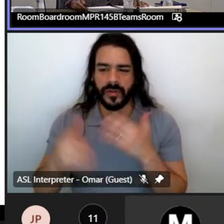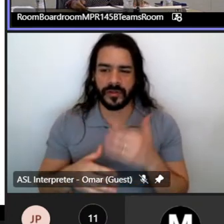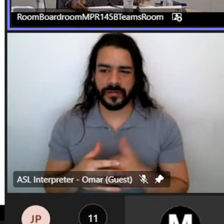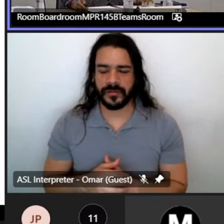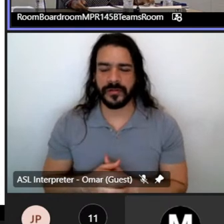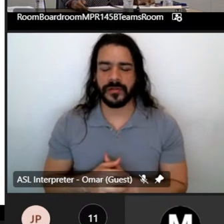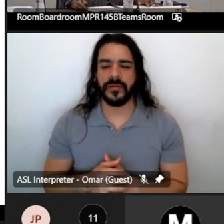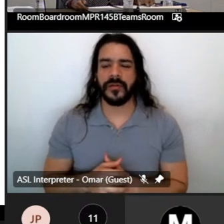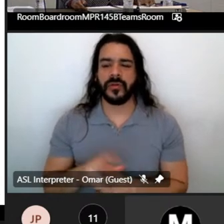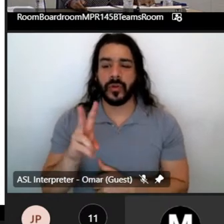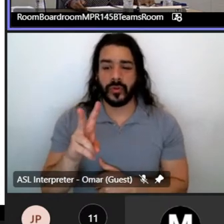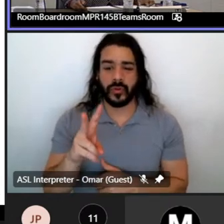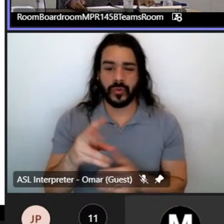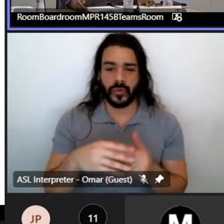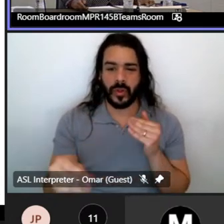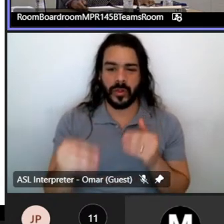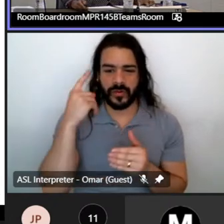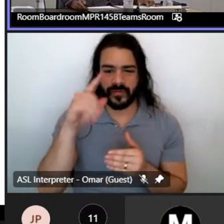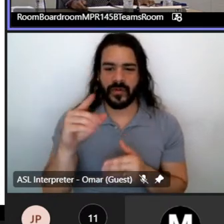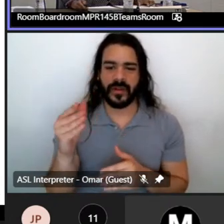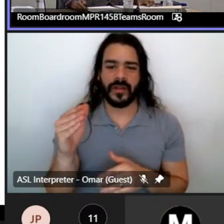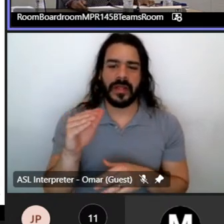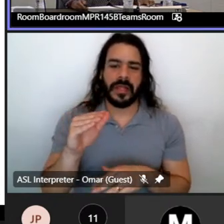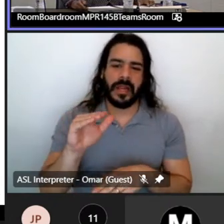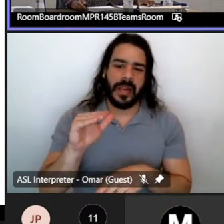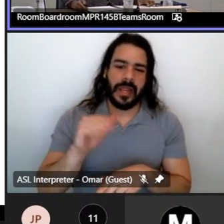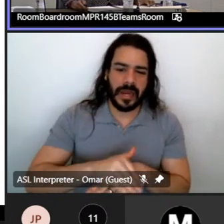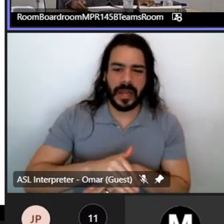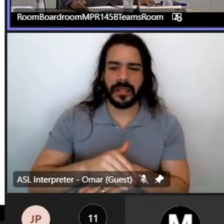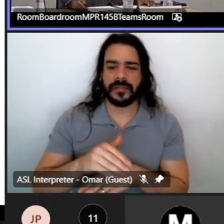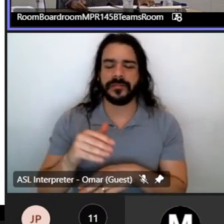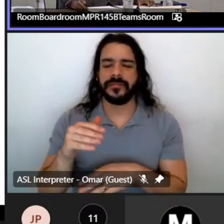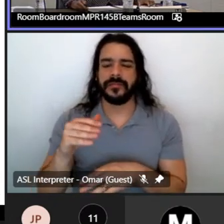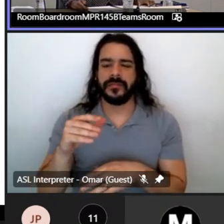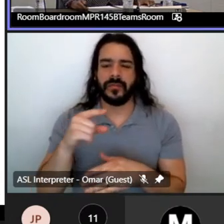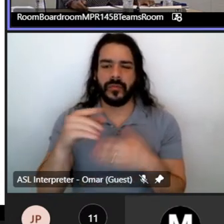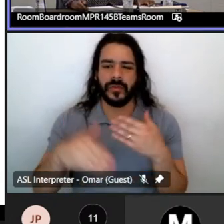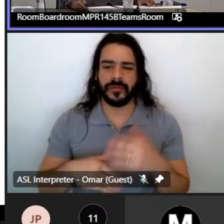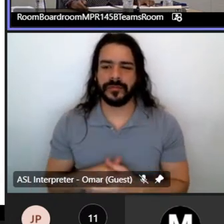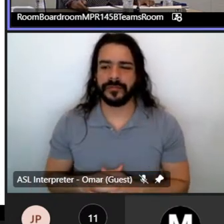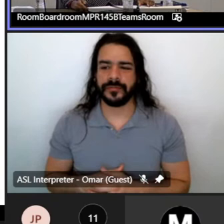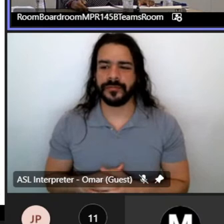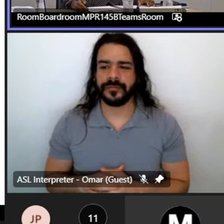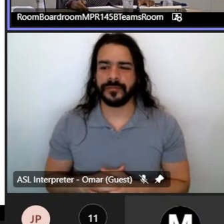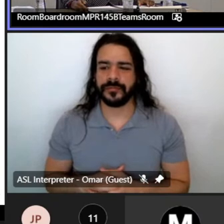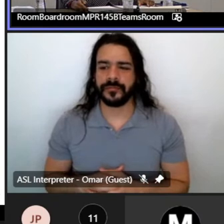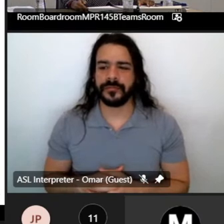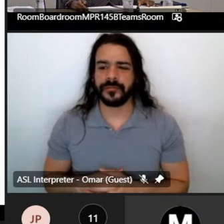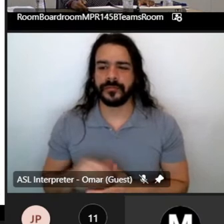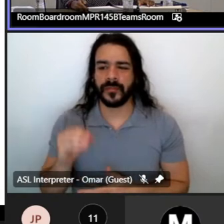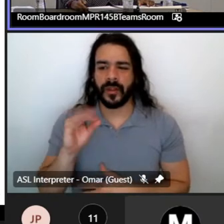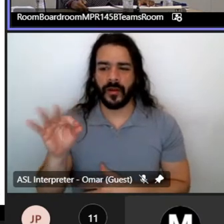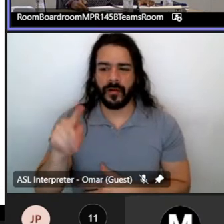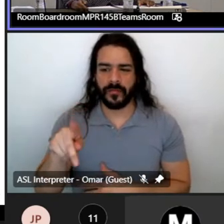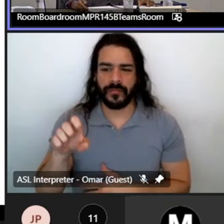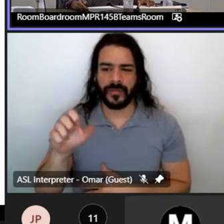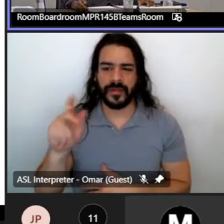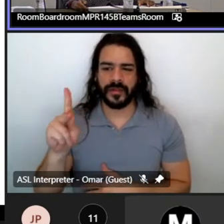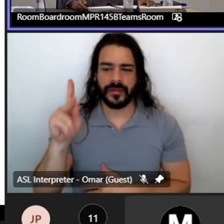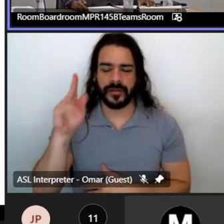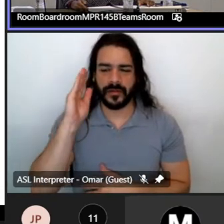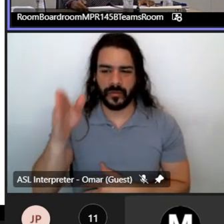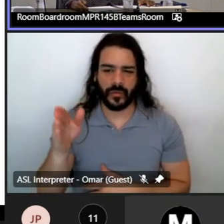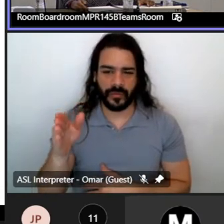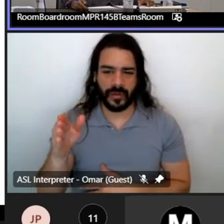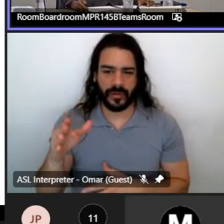weekdays and maintains a two dollar late night and weekend fares weekday Peak and off-peak fair structure would be